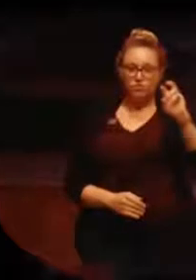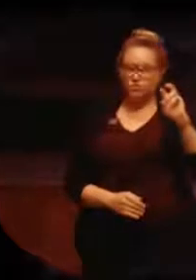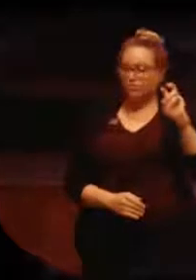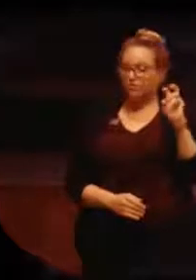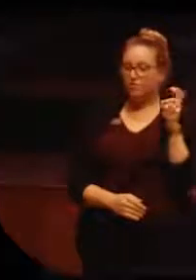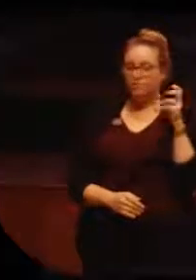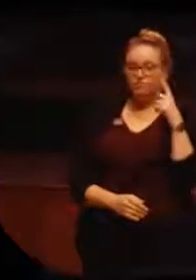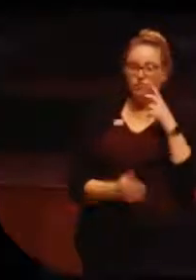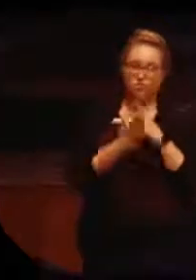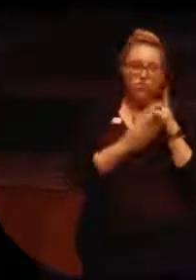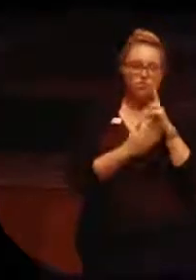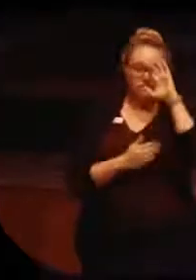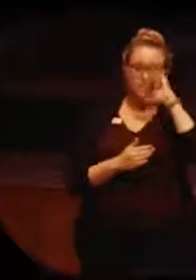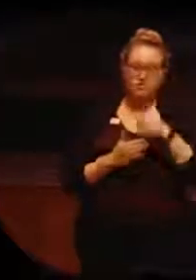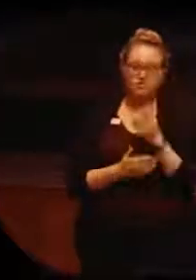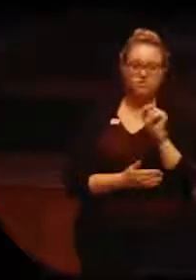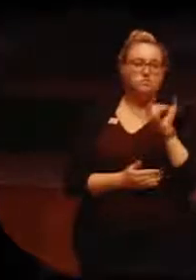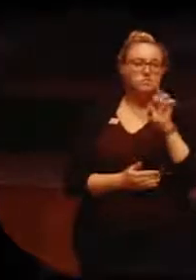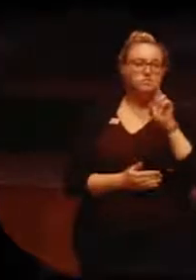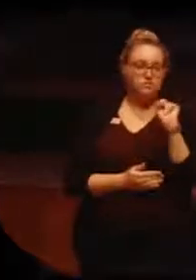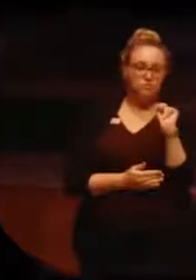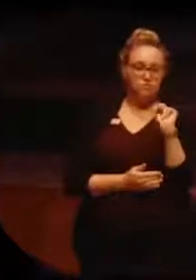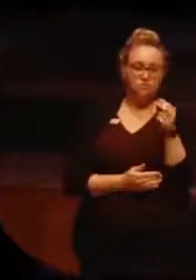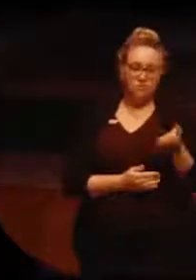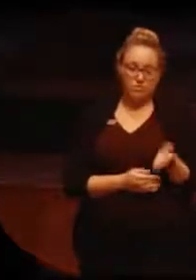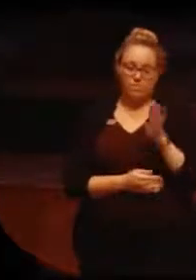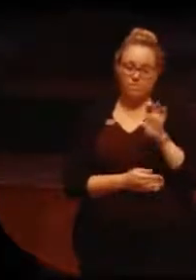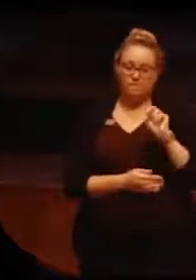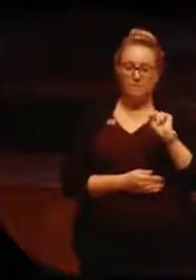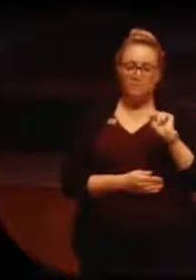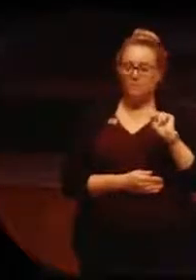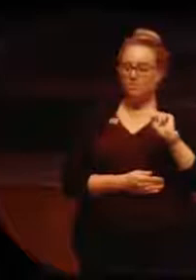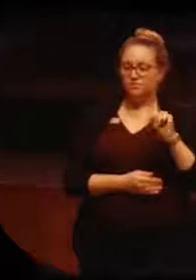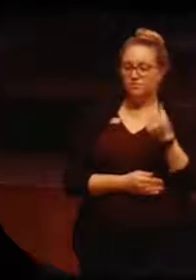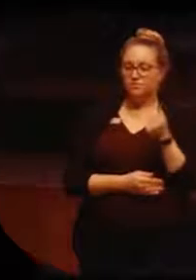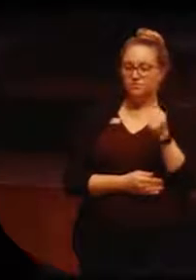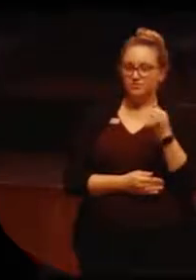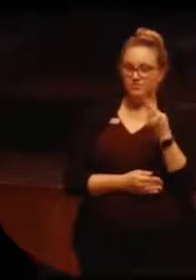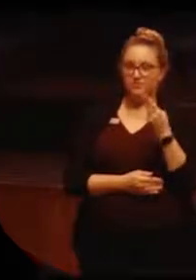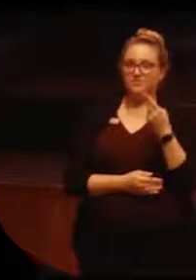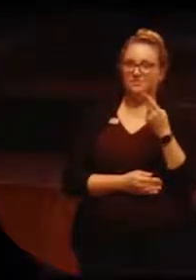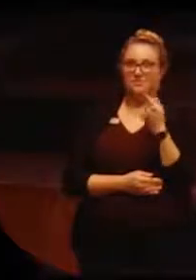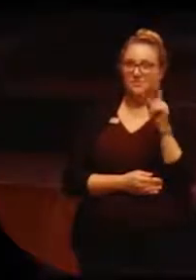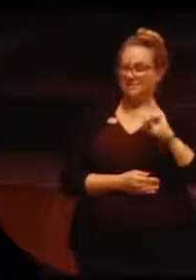son, Tyrone, and Tyrone's comrades in arms in Benghazi. Thank you, Mr. Wood.